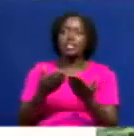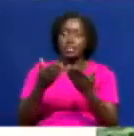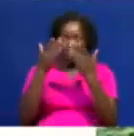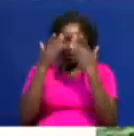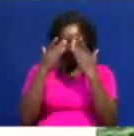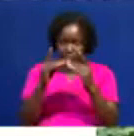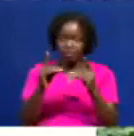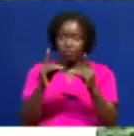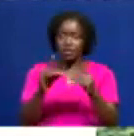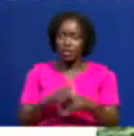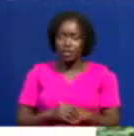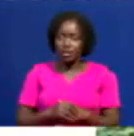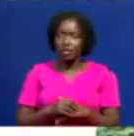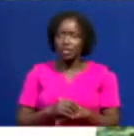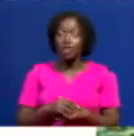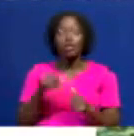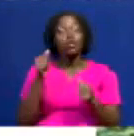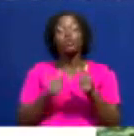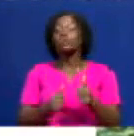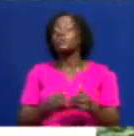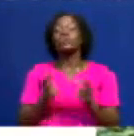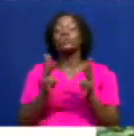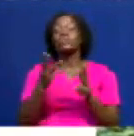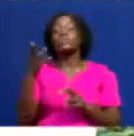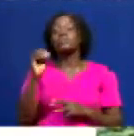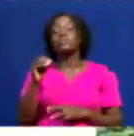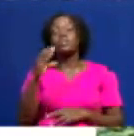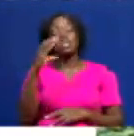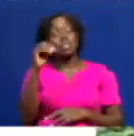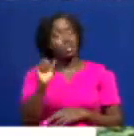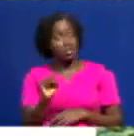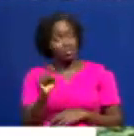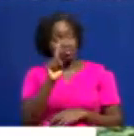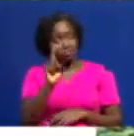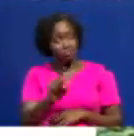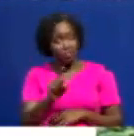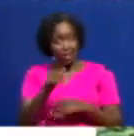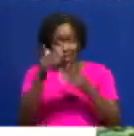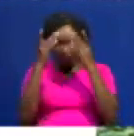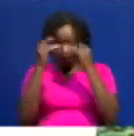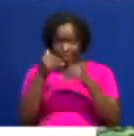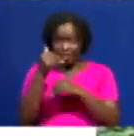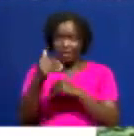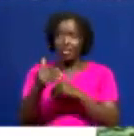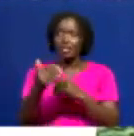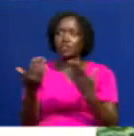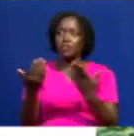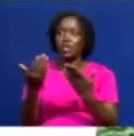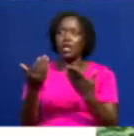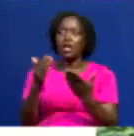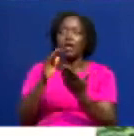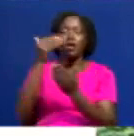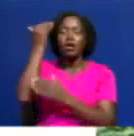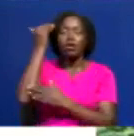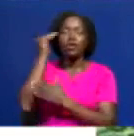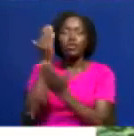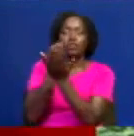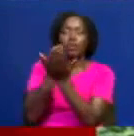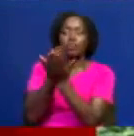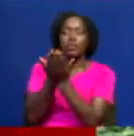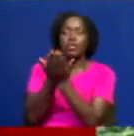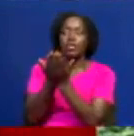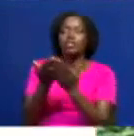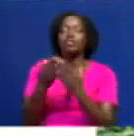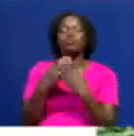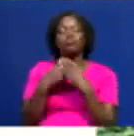determined. Which way is the 50 CASs? They have decided the next train is to the Court of Appeal to seek